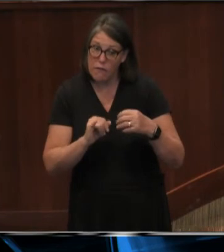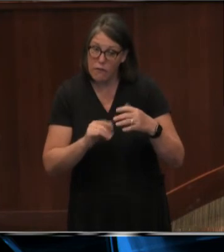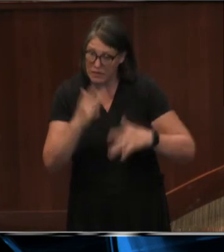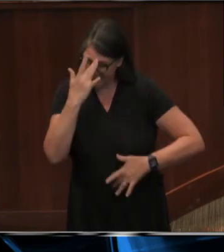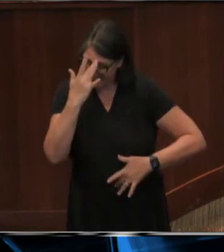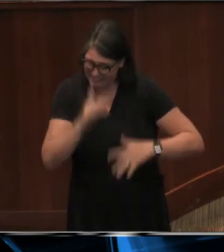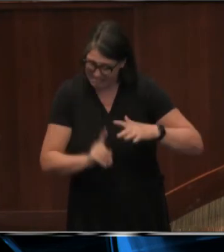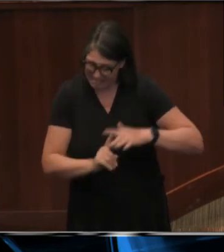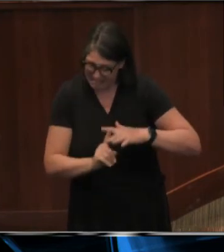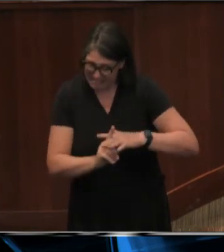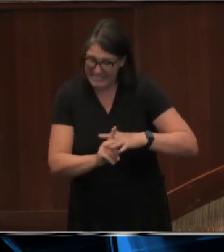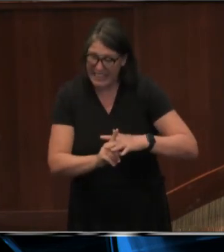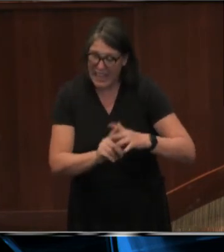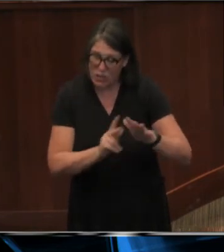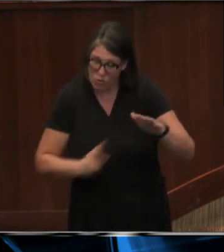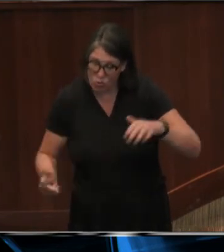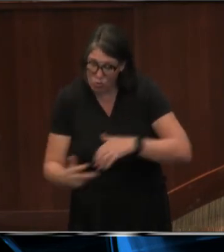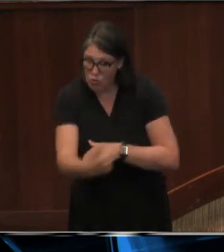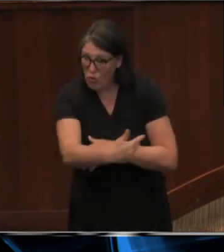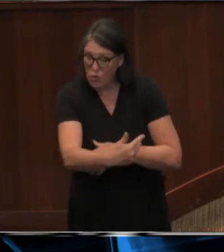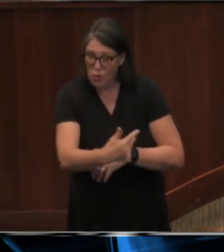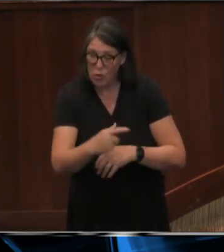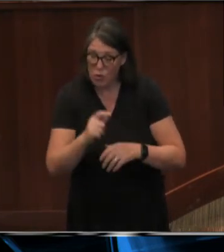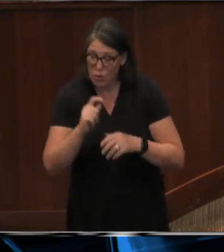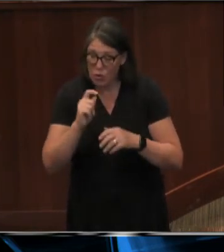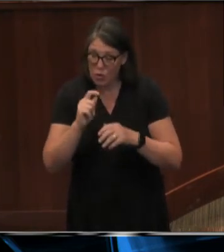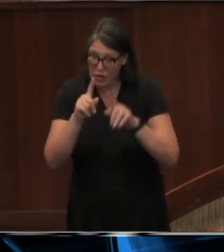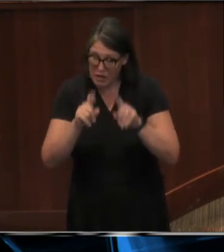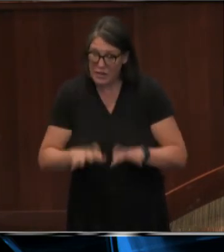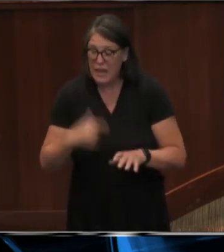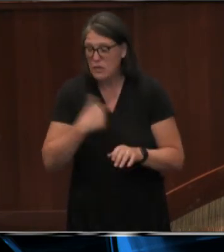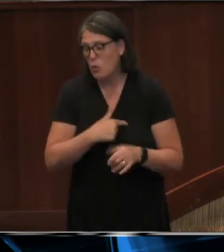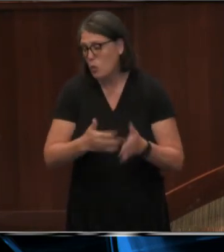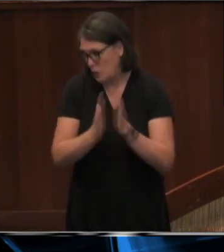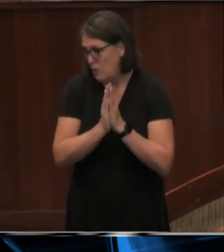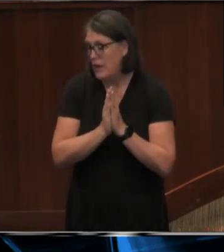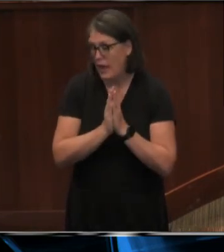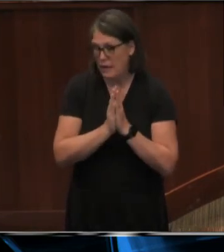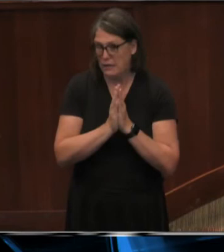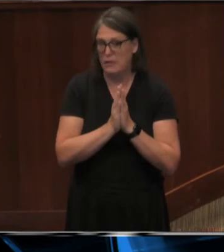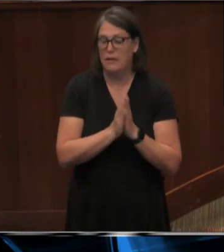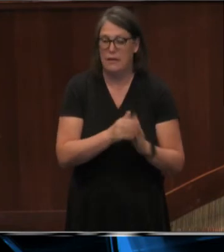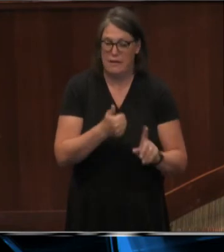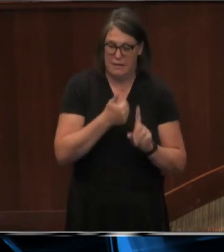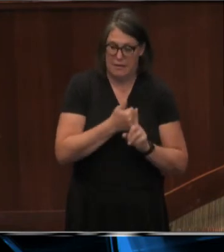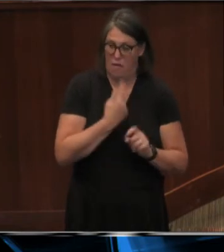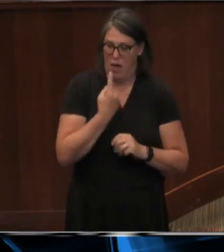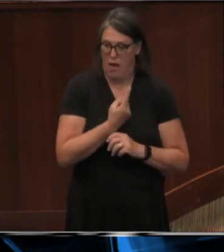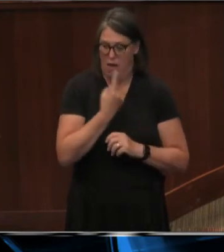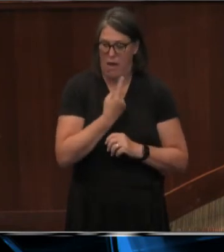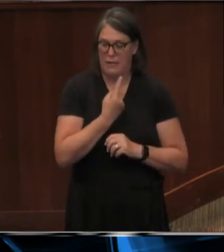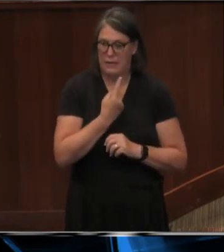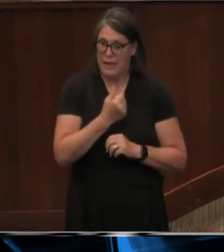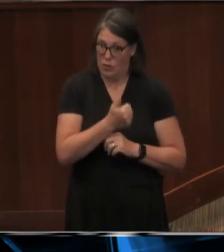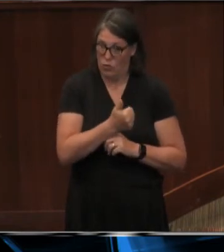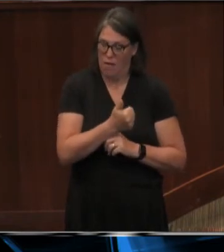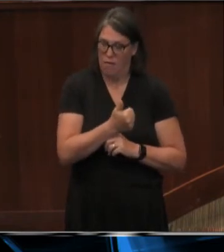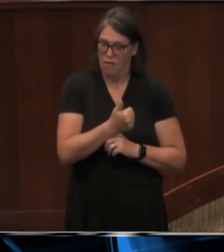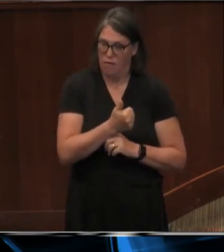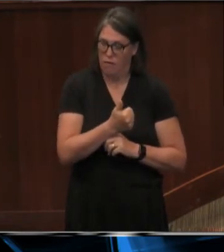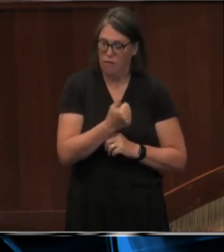went through the drive-through test, we would ask that you would self-isolate until your test comes back. Because that's